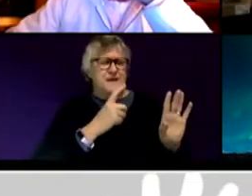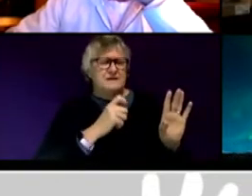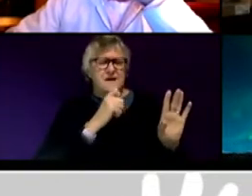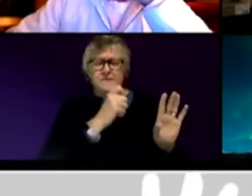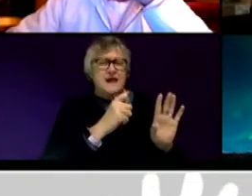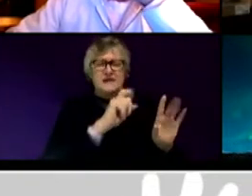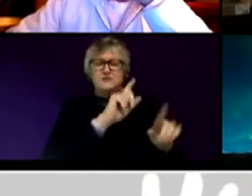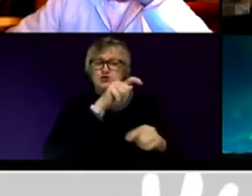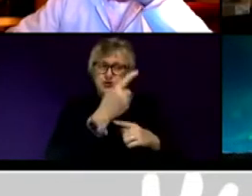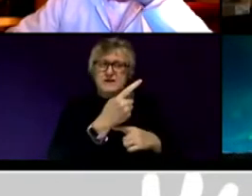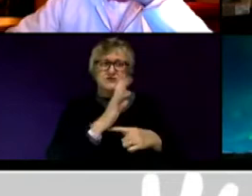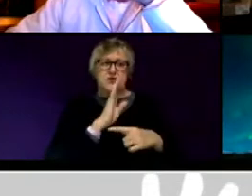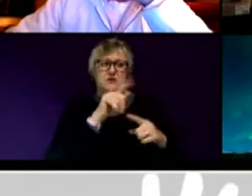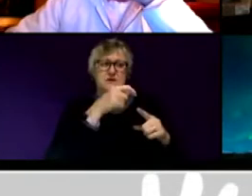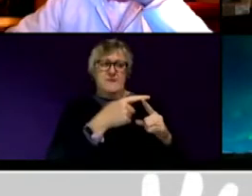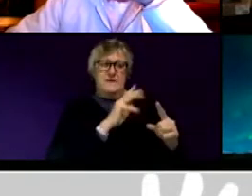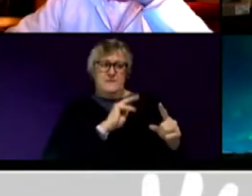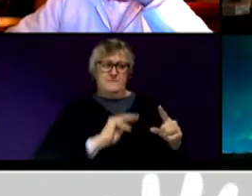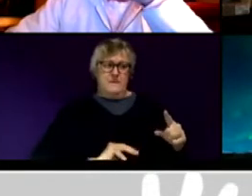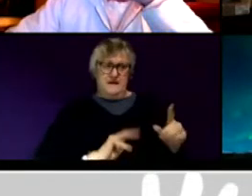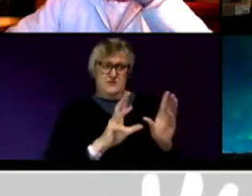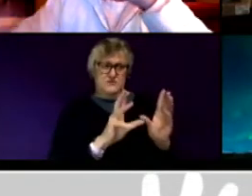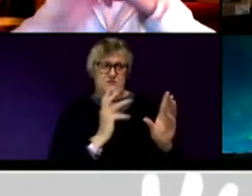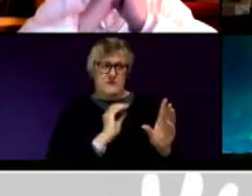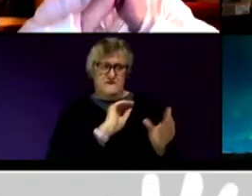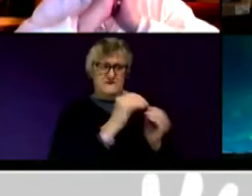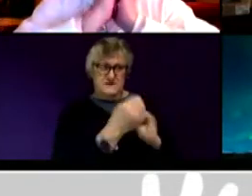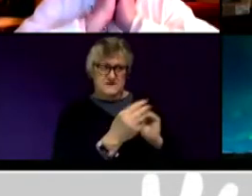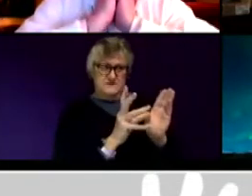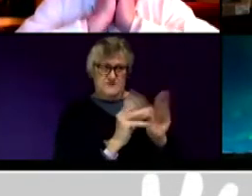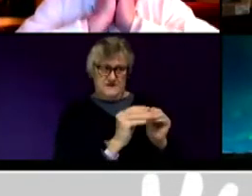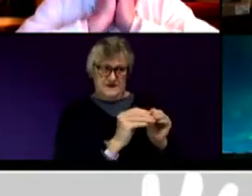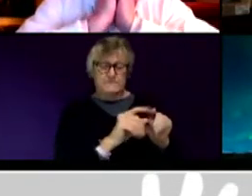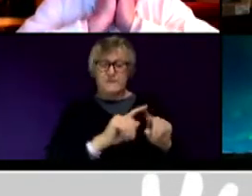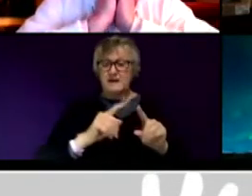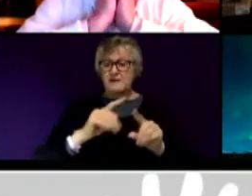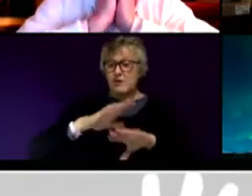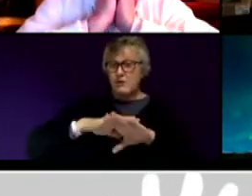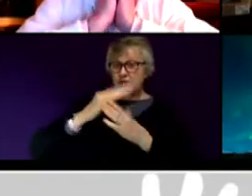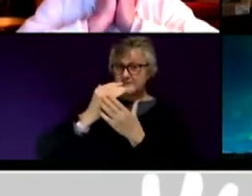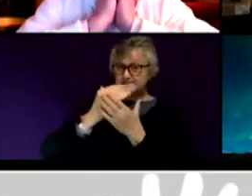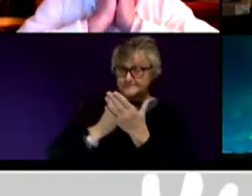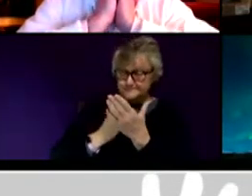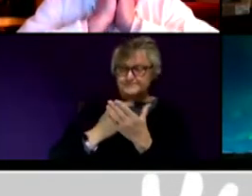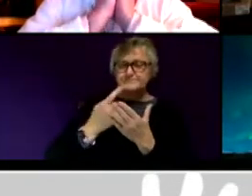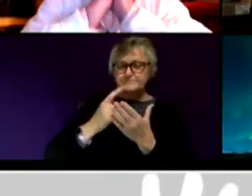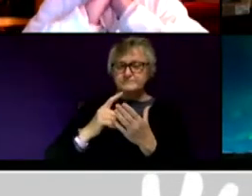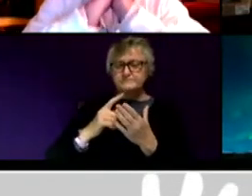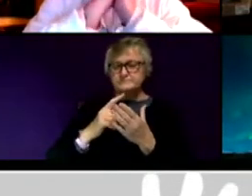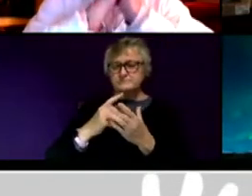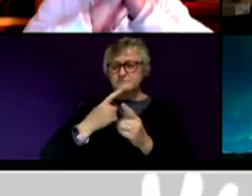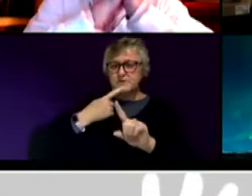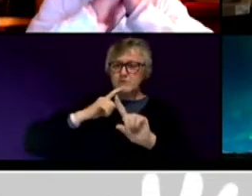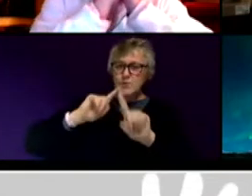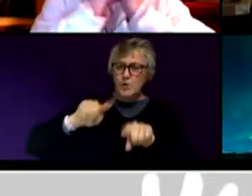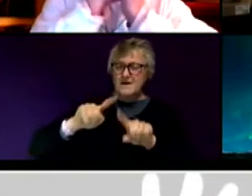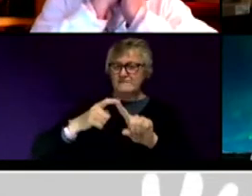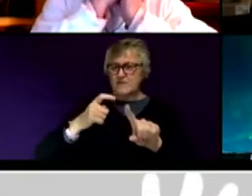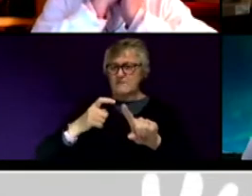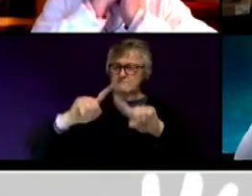our agenda is a regular report out from different members, the mayor's